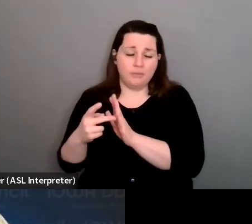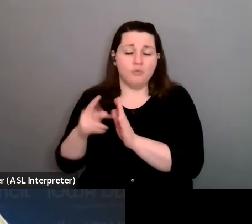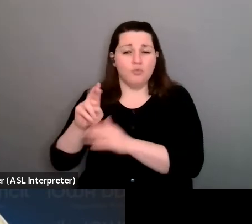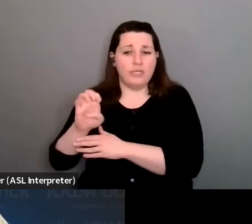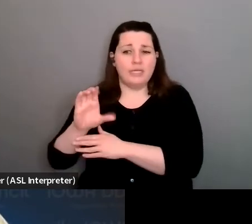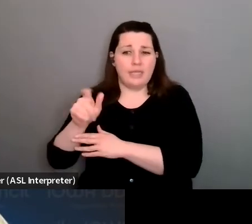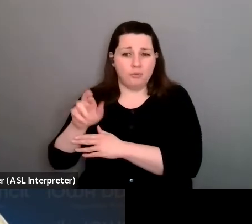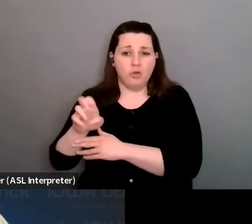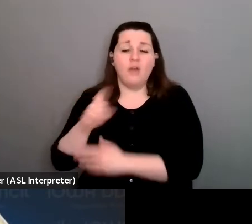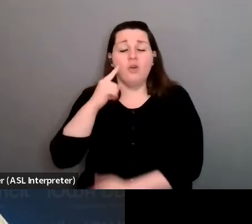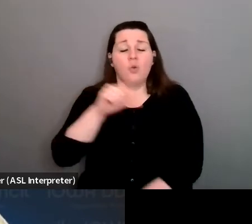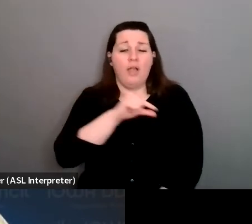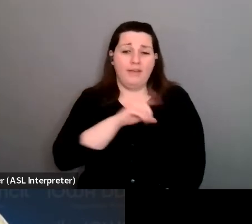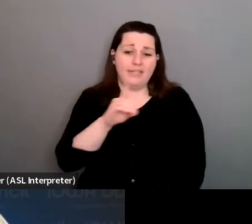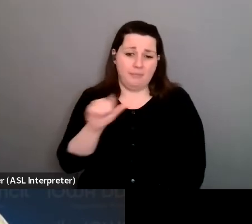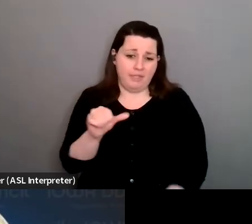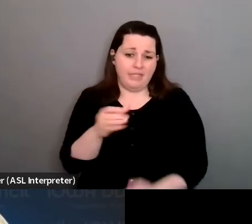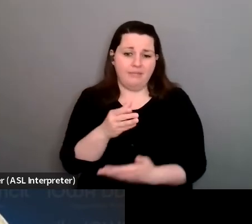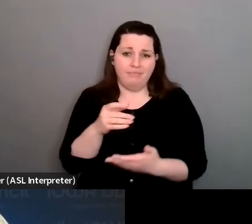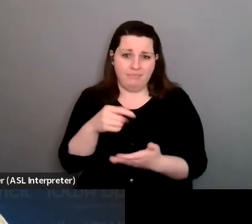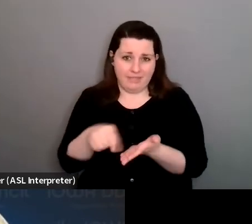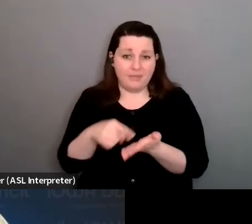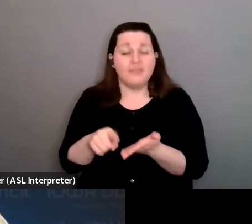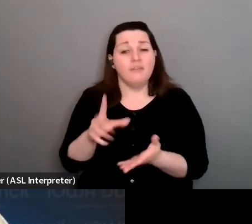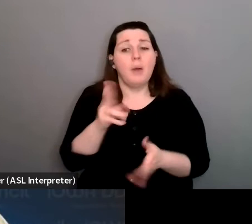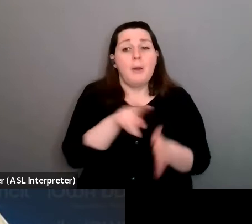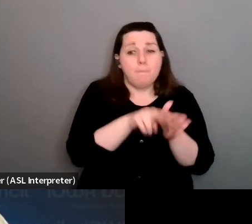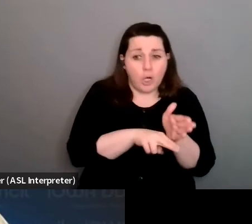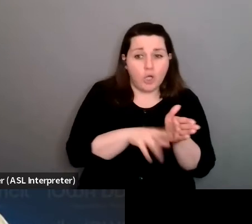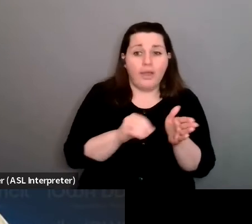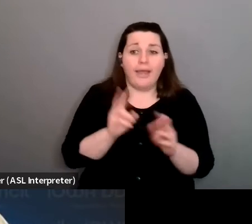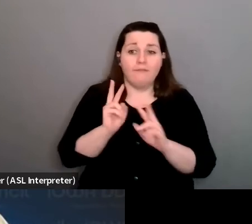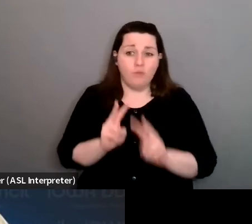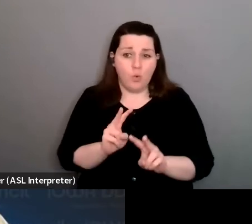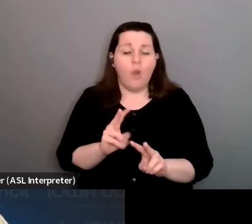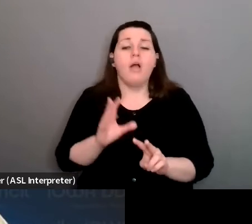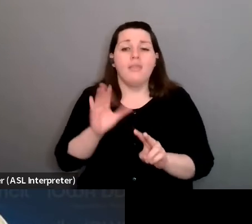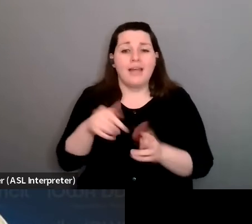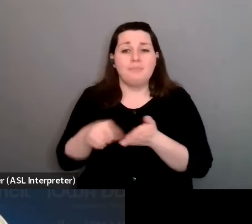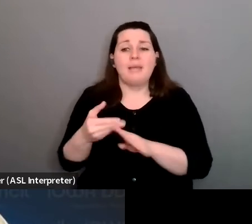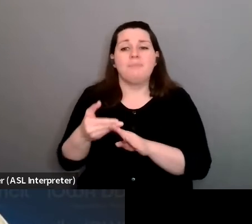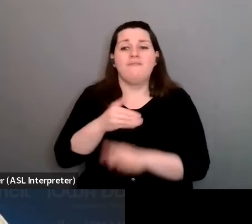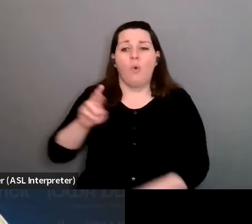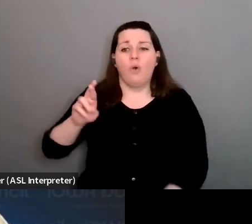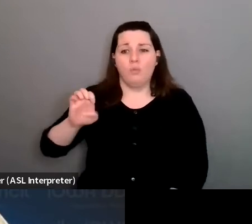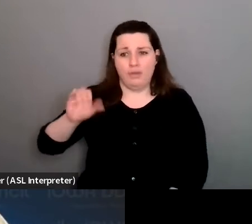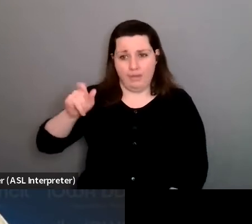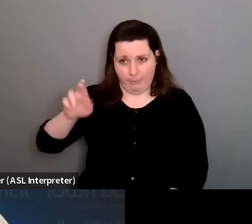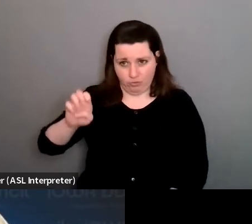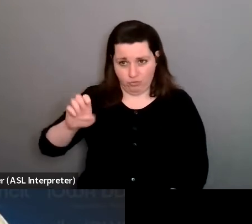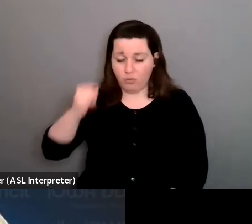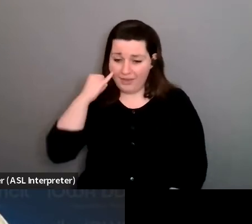expenses, including burial and funeral expenses, are paid before recapture. So if there are outstanding